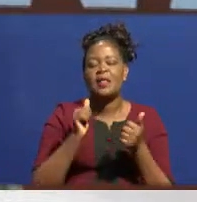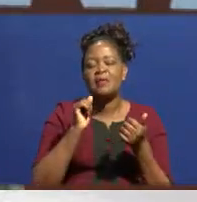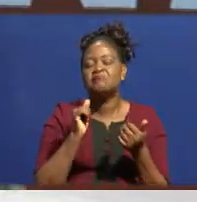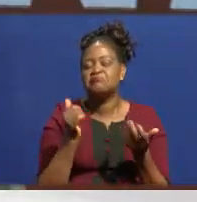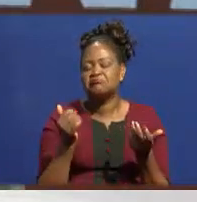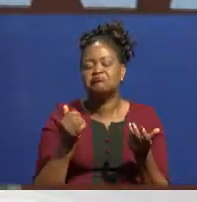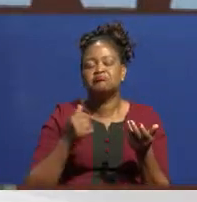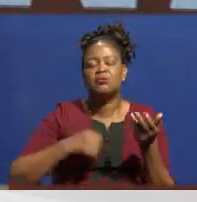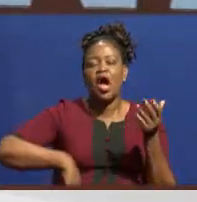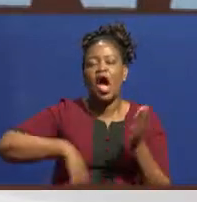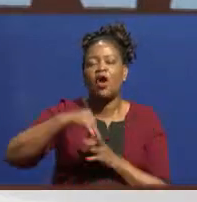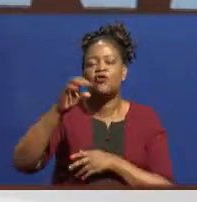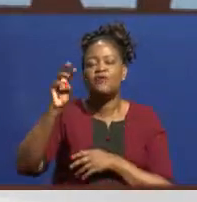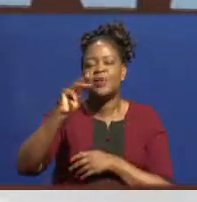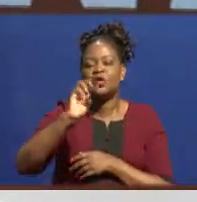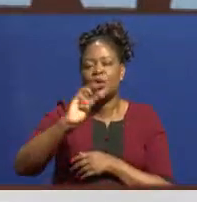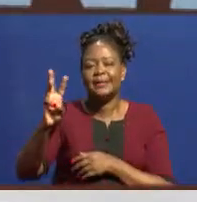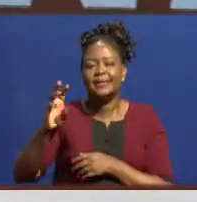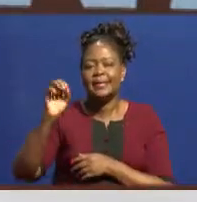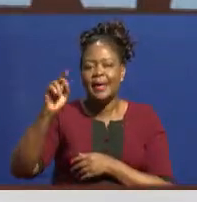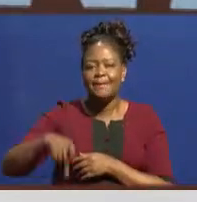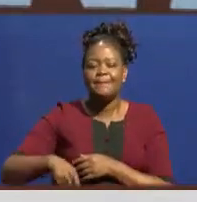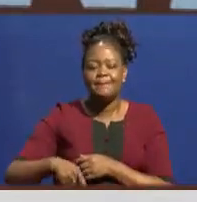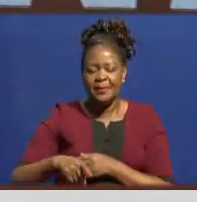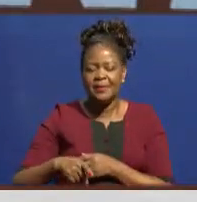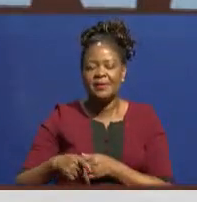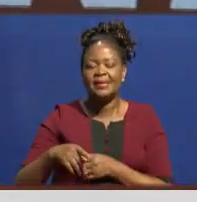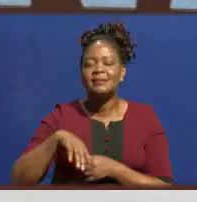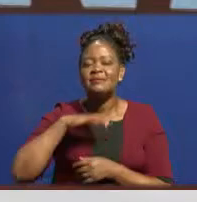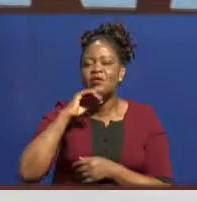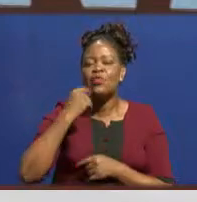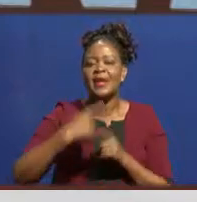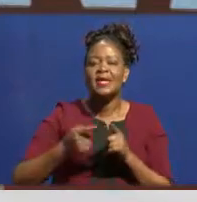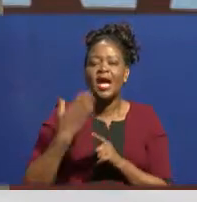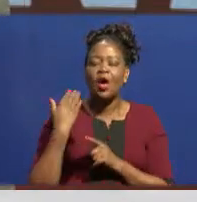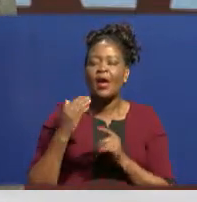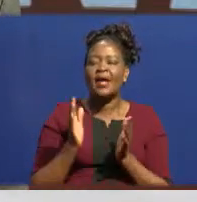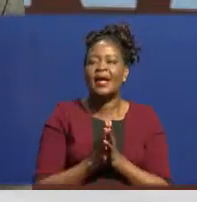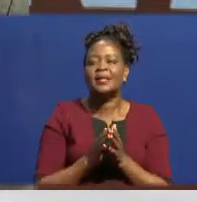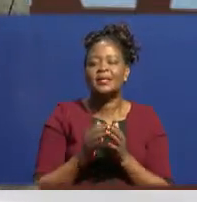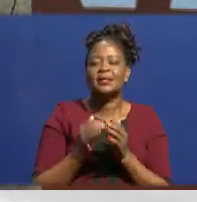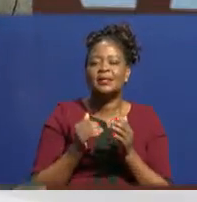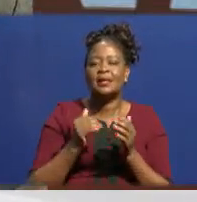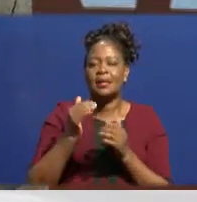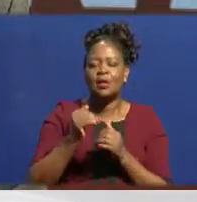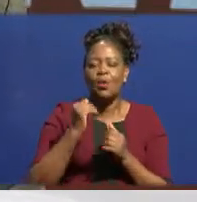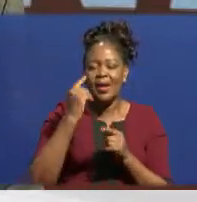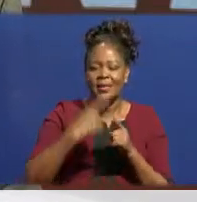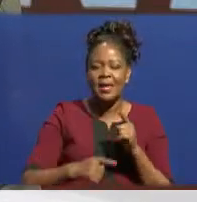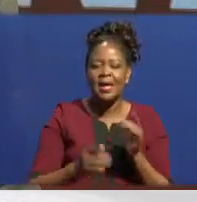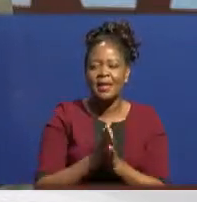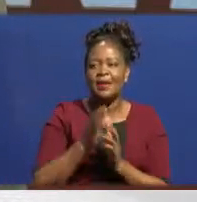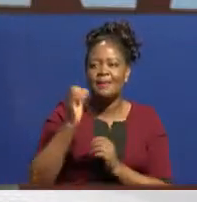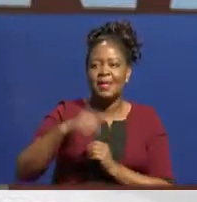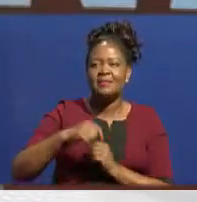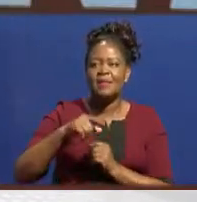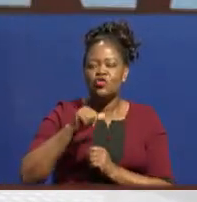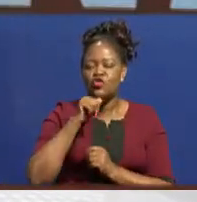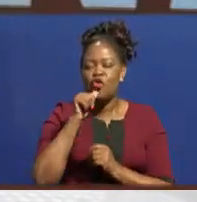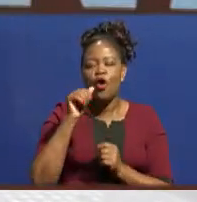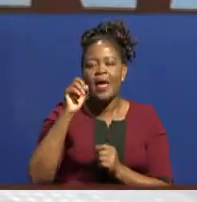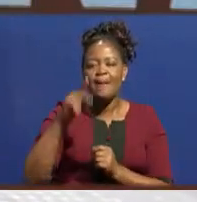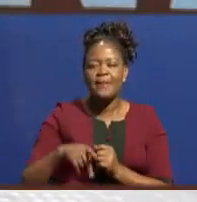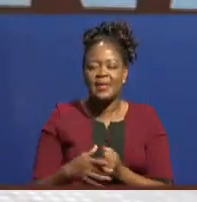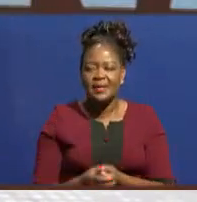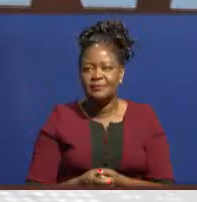out of Mandera West, the Member of Parliament passed on a year ago, and almost a year and months, they have no Member